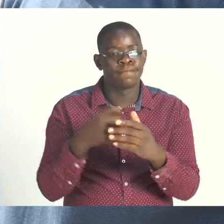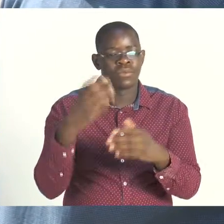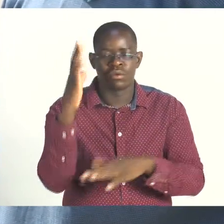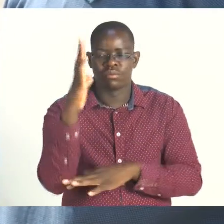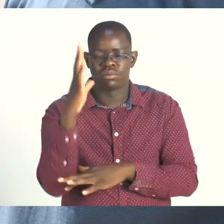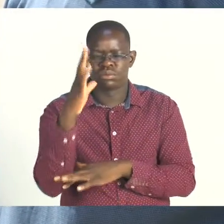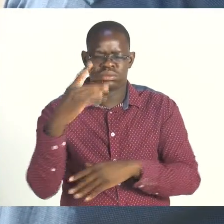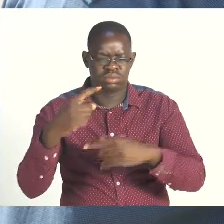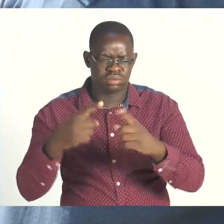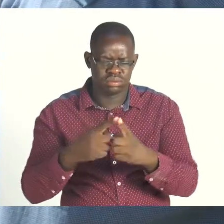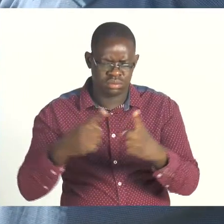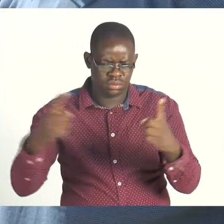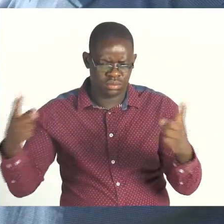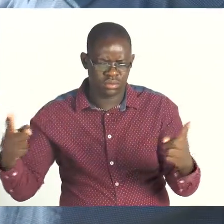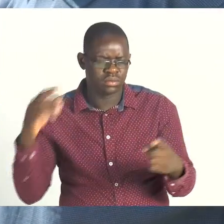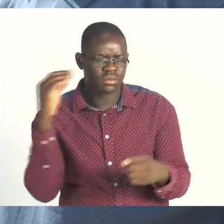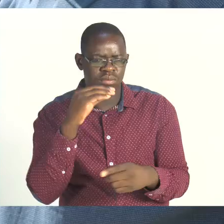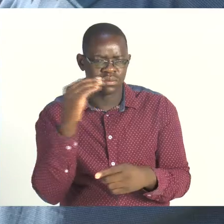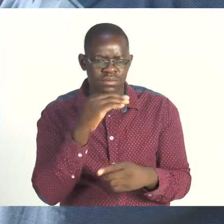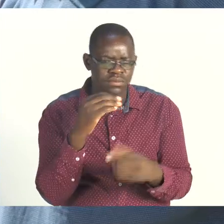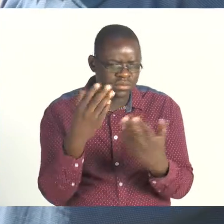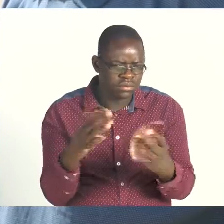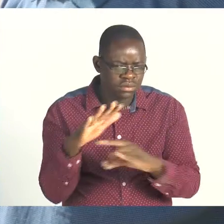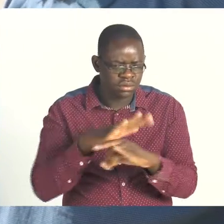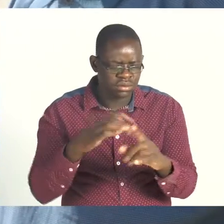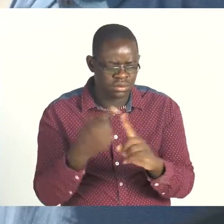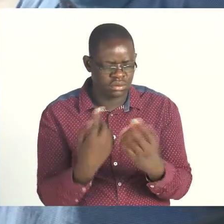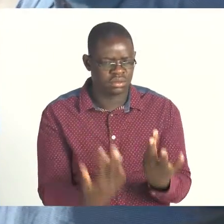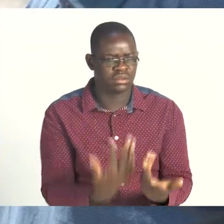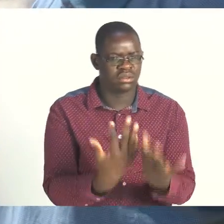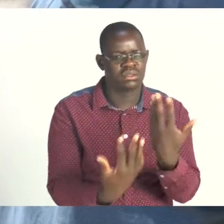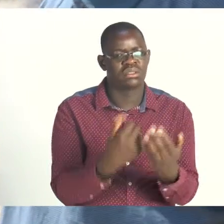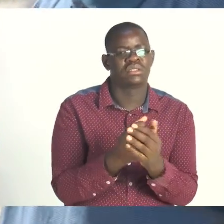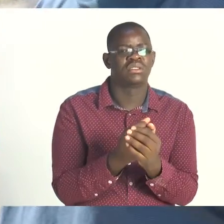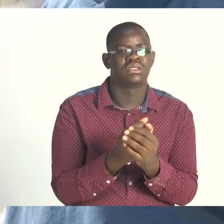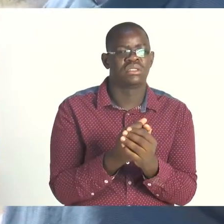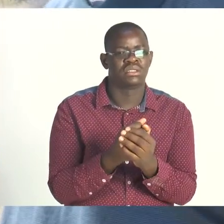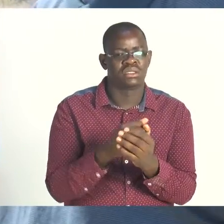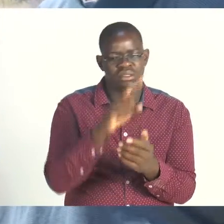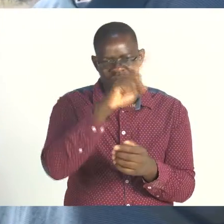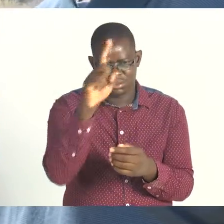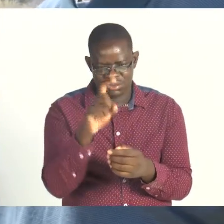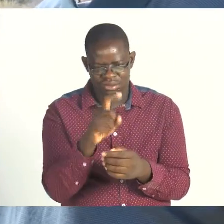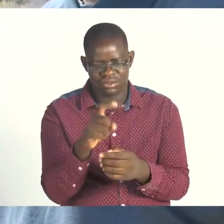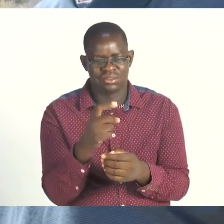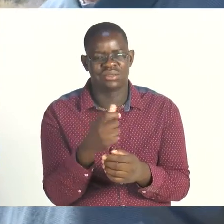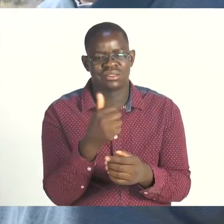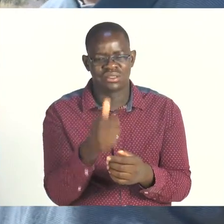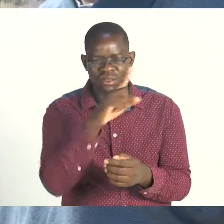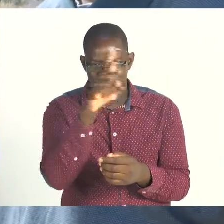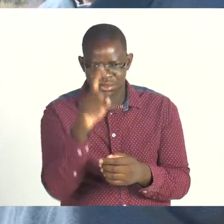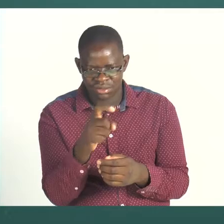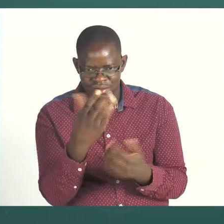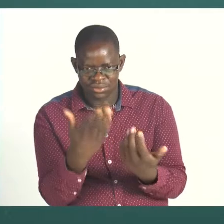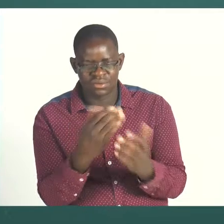for animals to feed off than grass? That's actually a good question, you know. That's a good